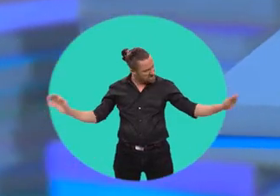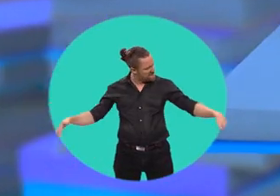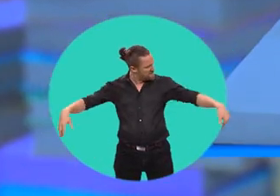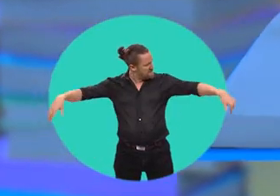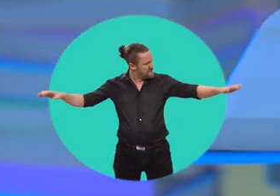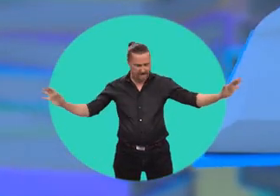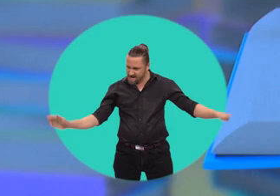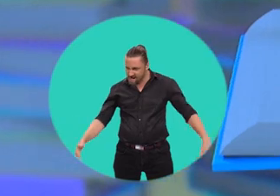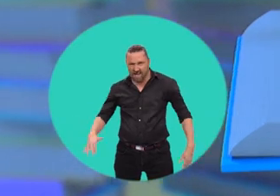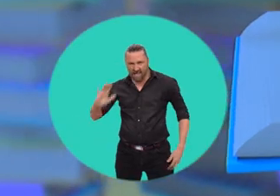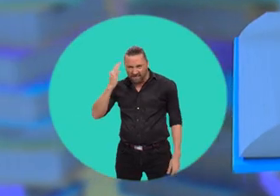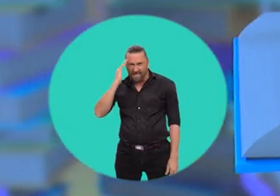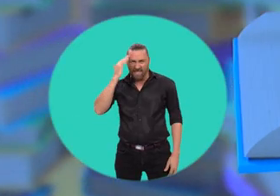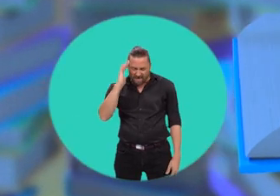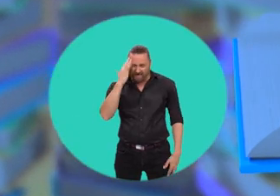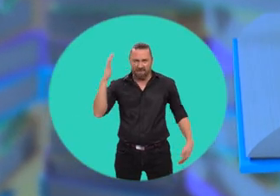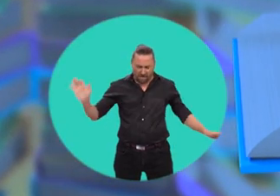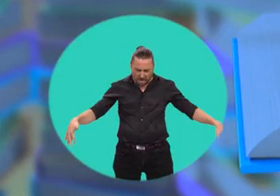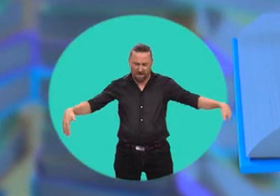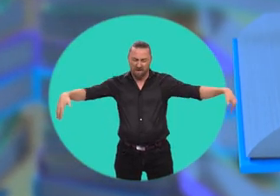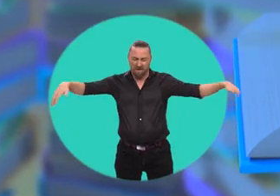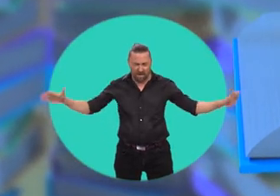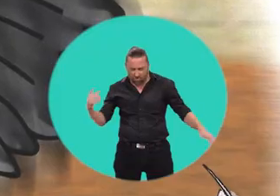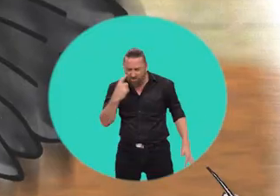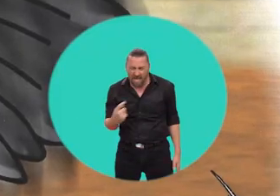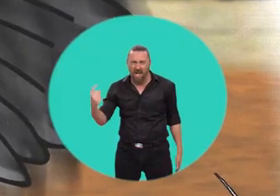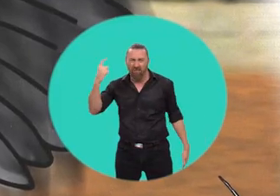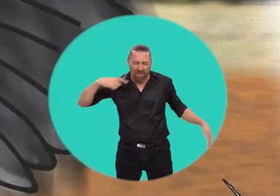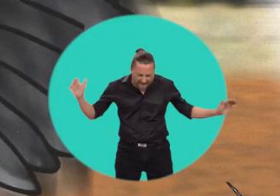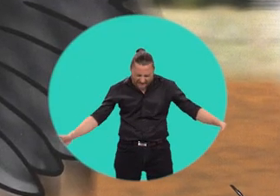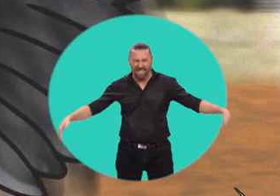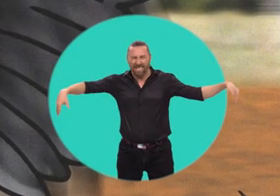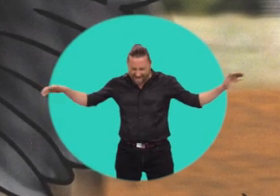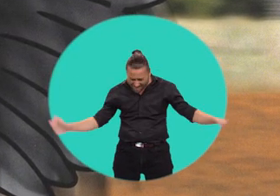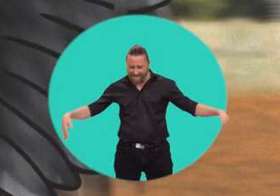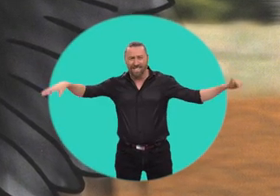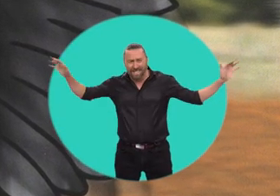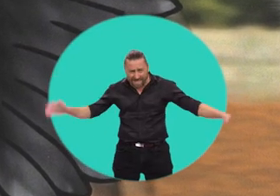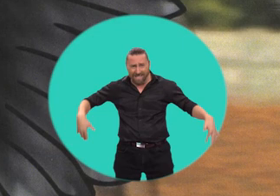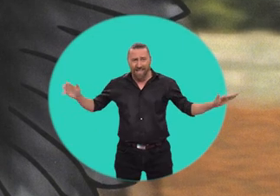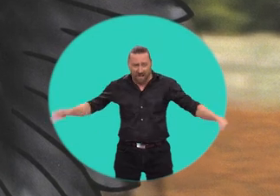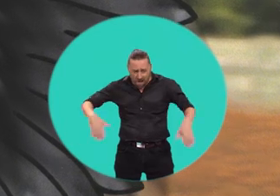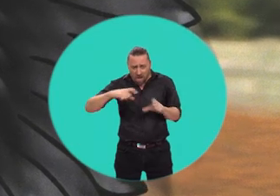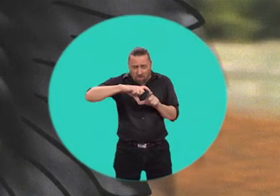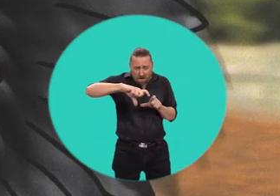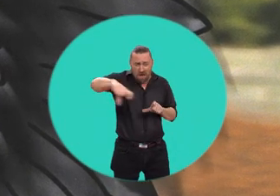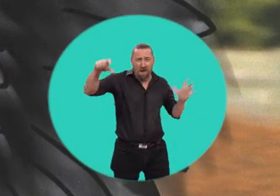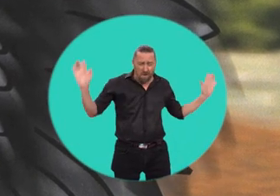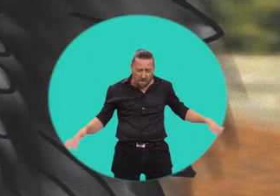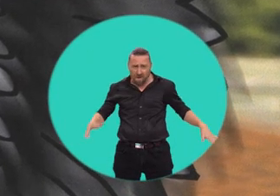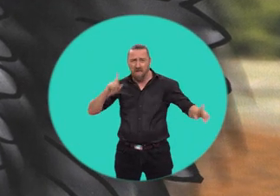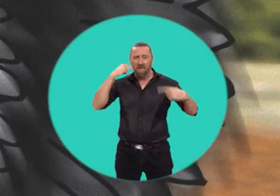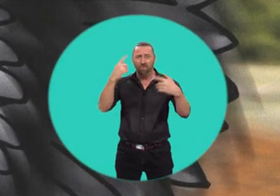Scrag's wings beat fast. She tried, tried and tried, frantically flapping as she ran down the drive.